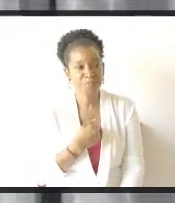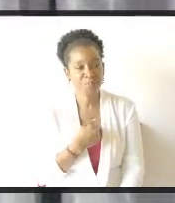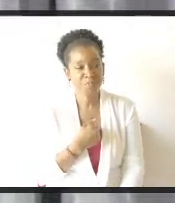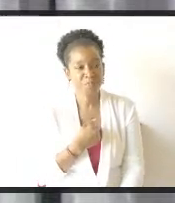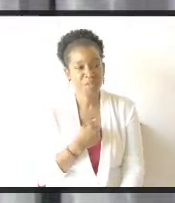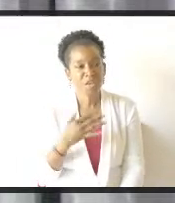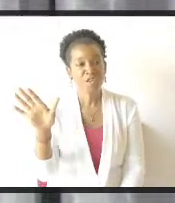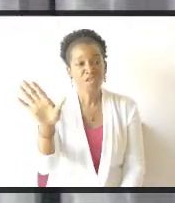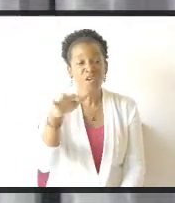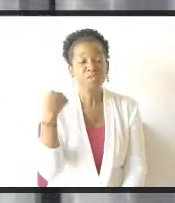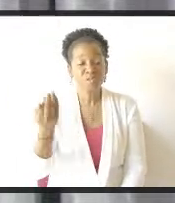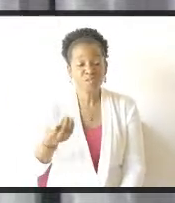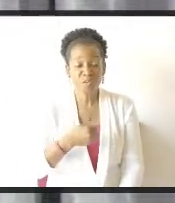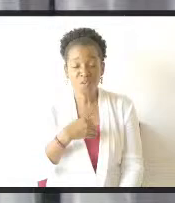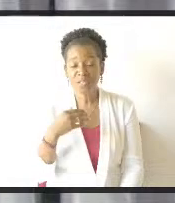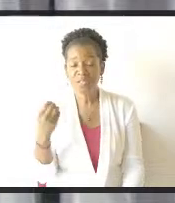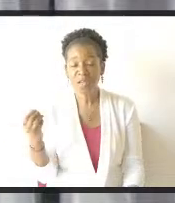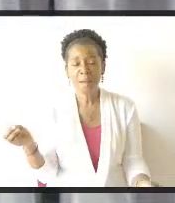worth exceedingly more.